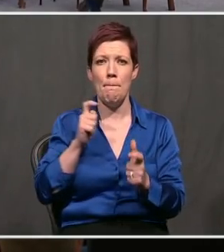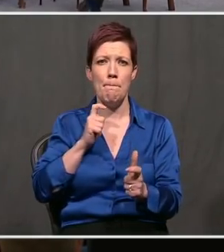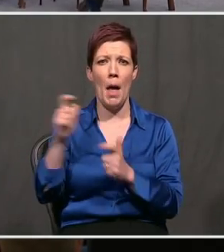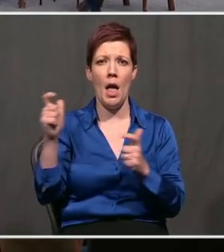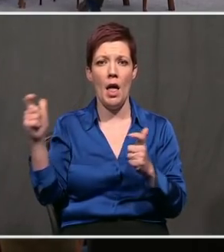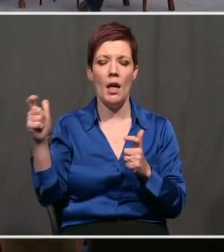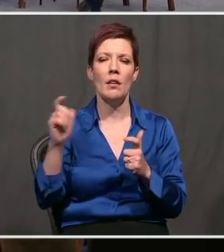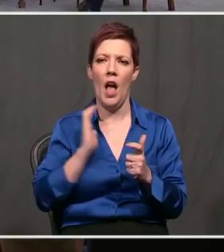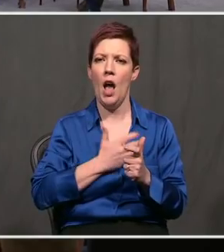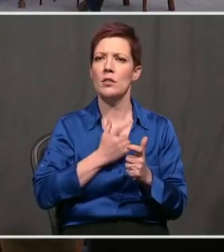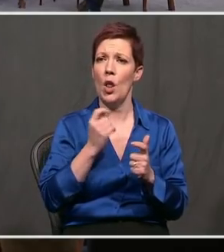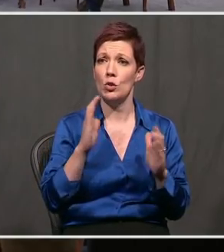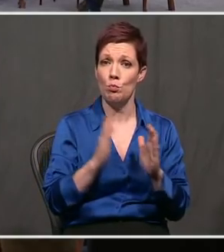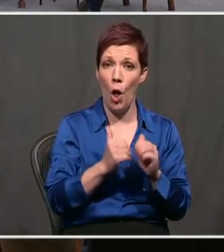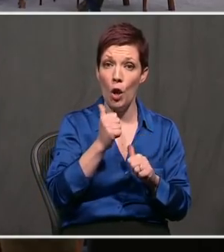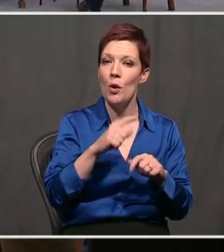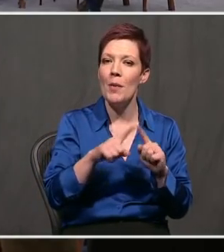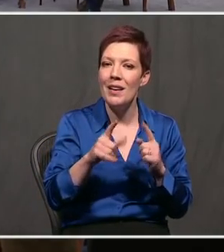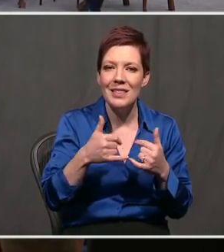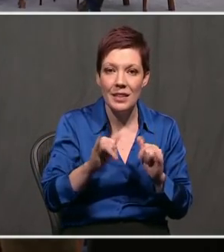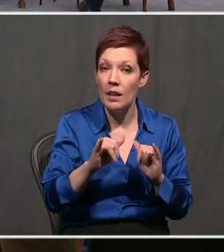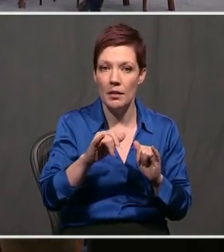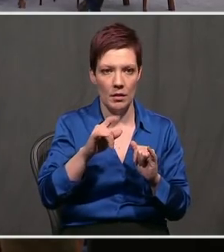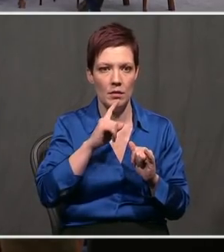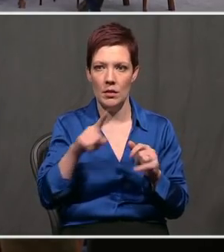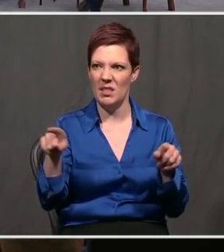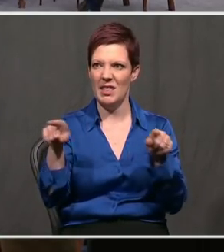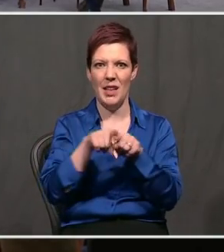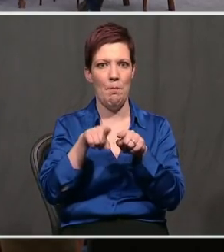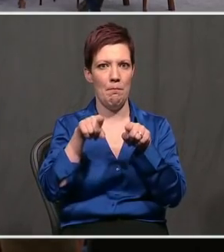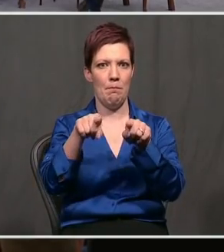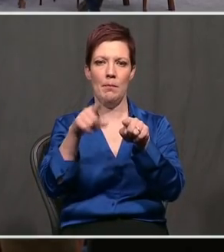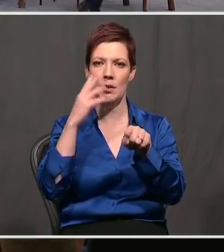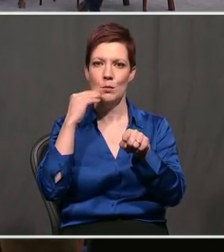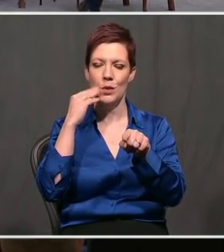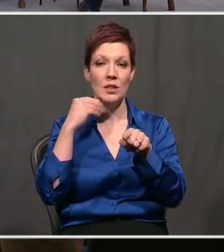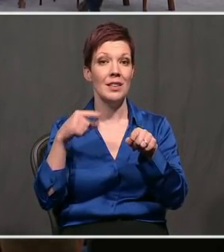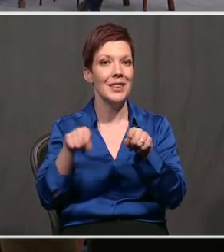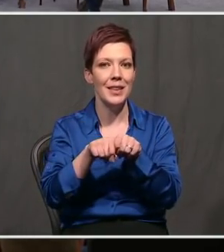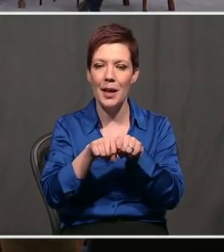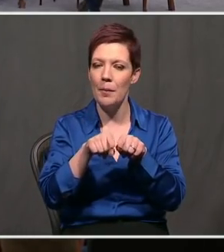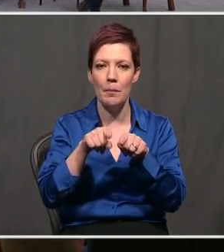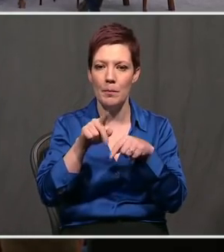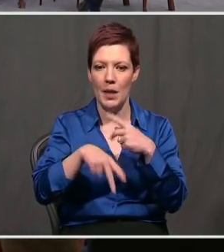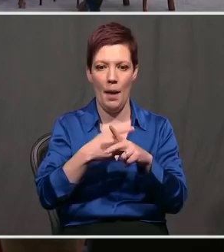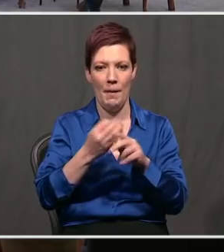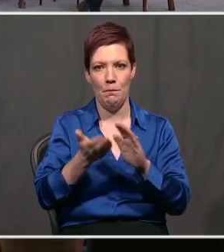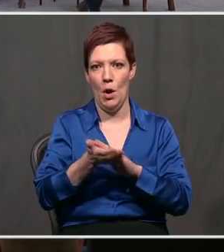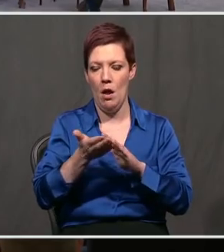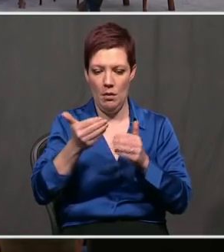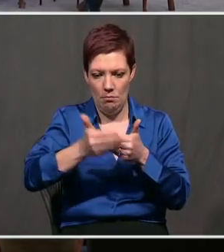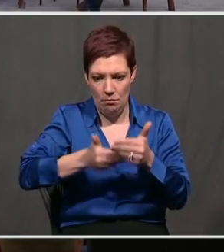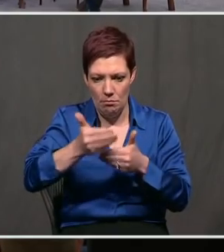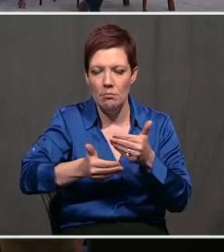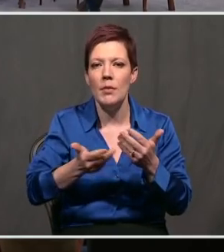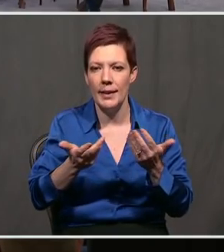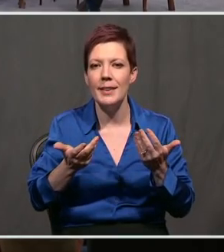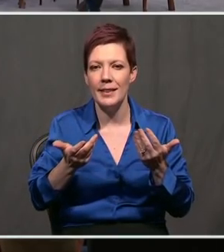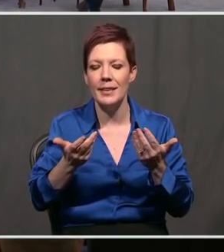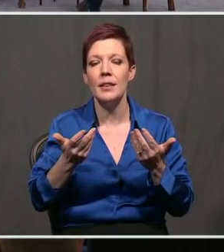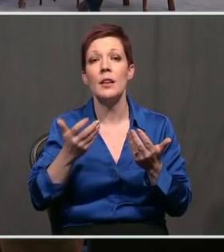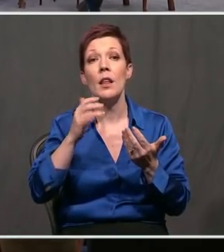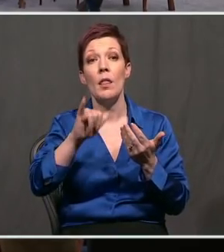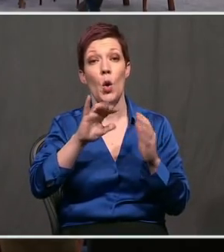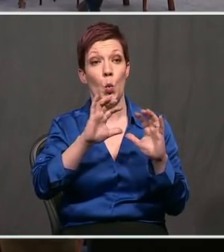Office of Public Health in Louisiana working across the state with all these different groups. We want